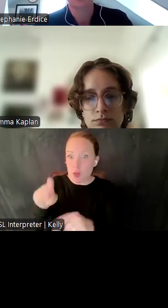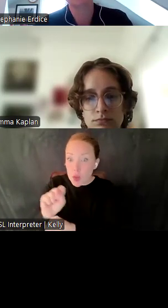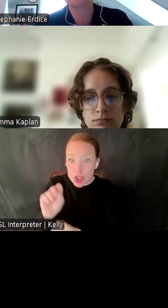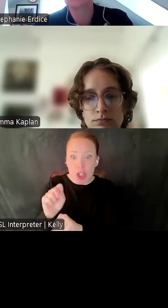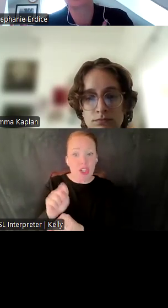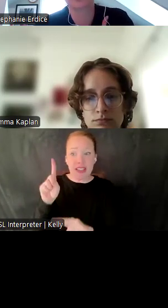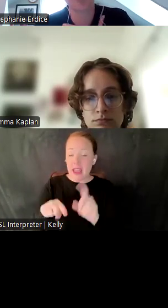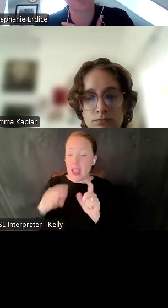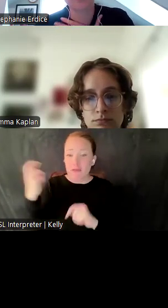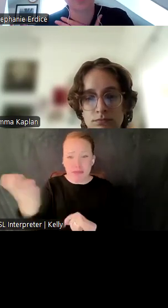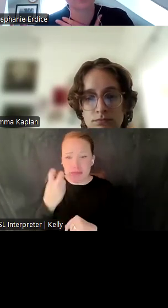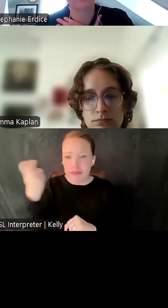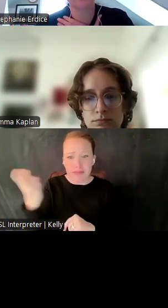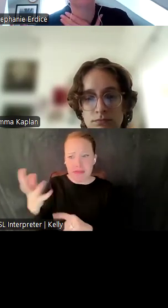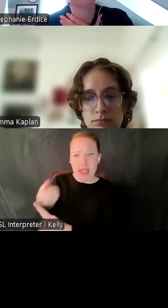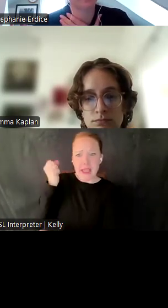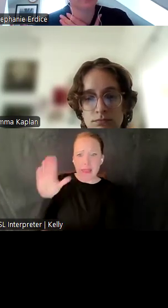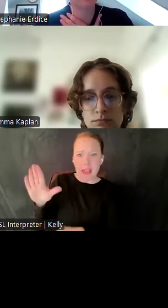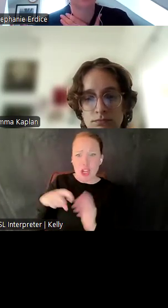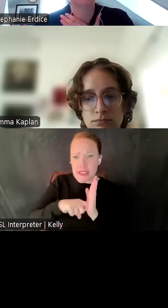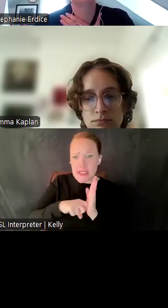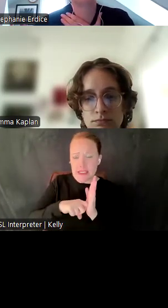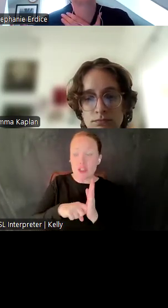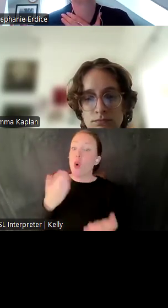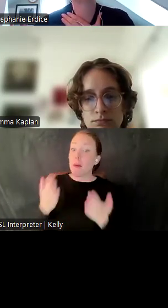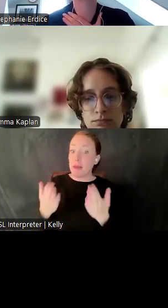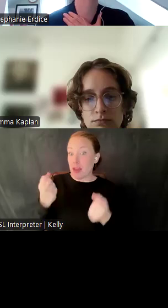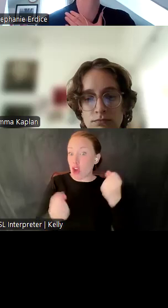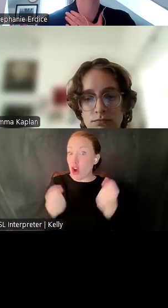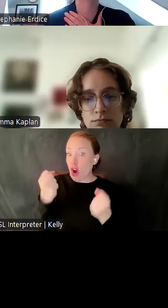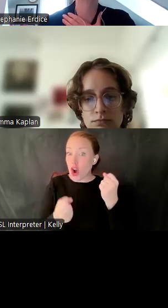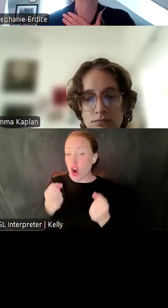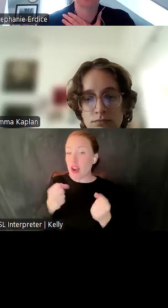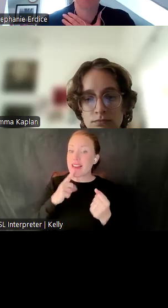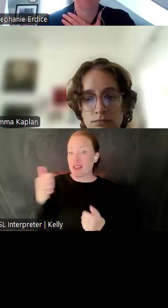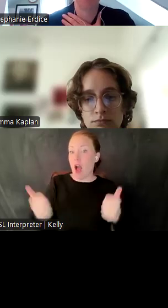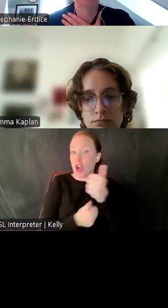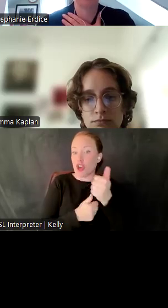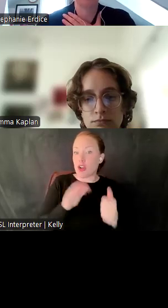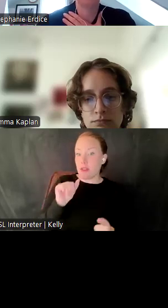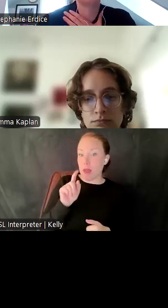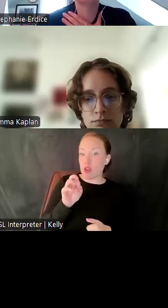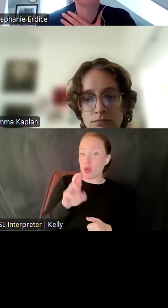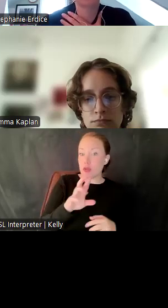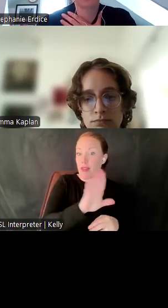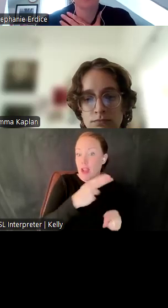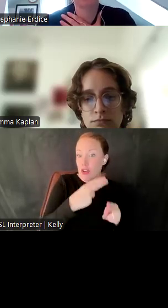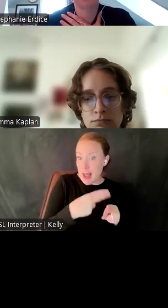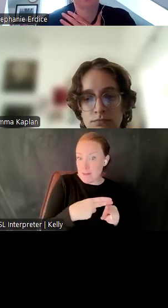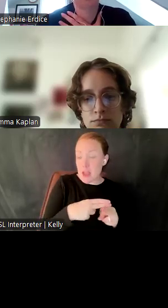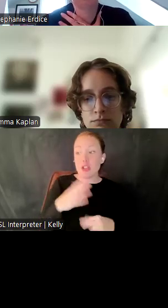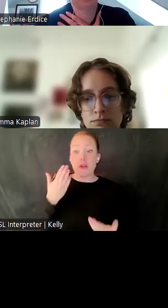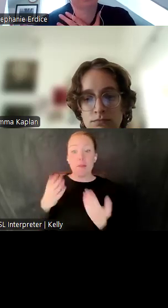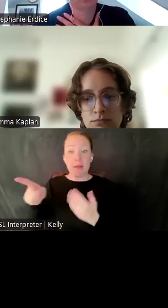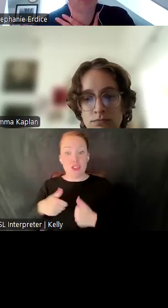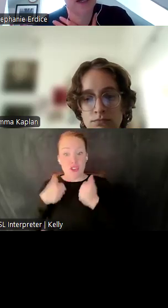is also making sure that all the cars are in the abuser's name. So if the person would use that car and the abuser's unhappy with